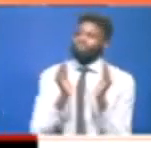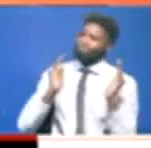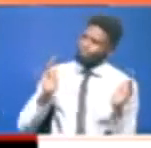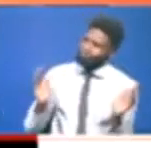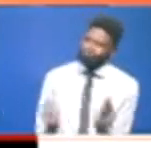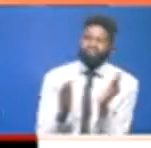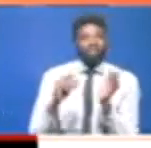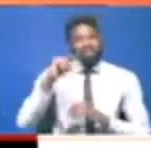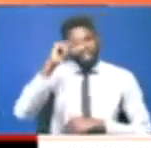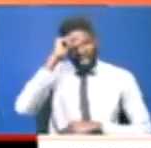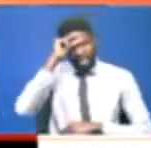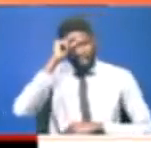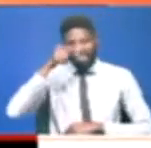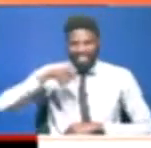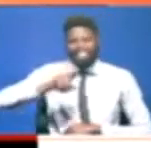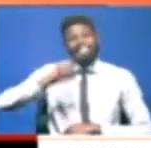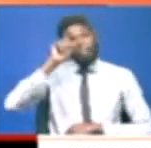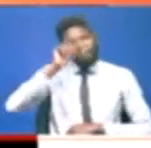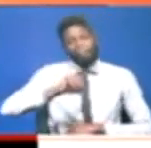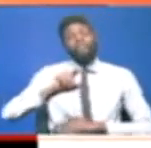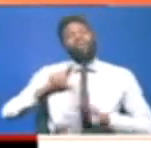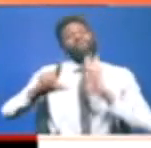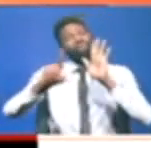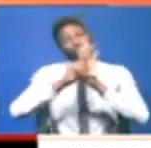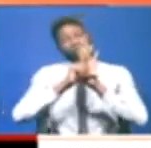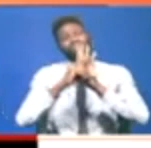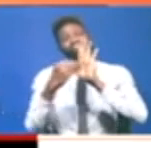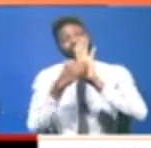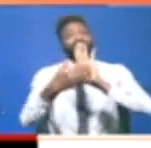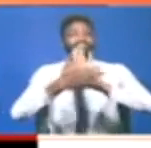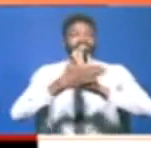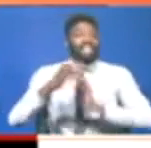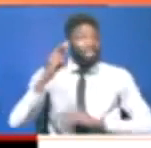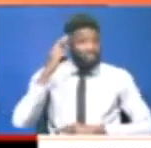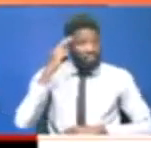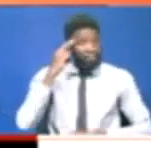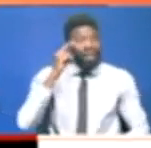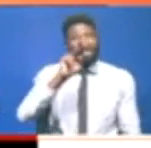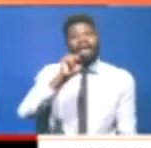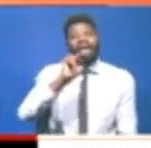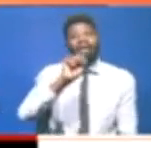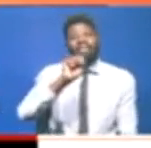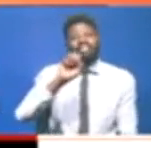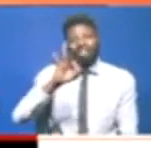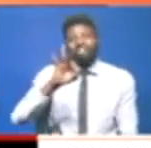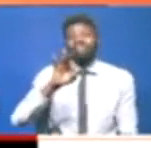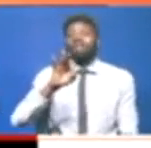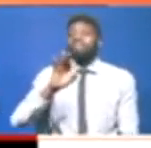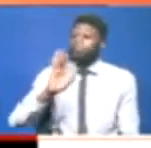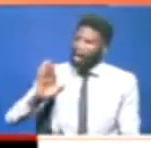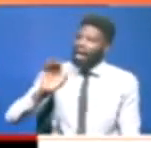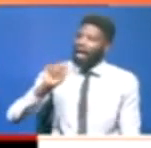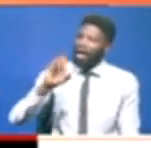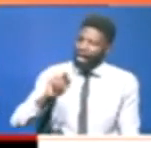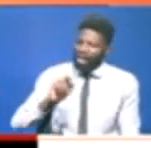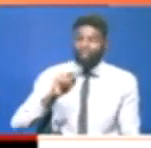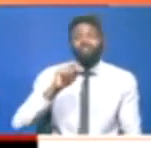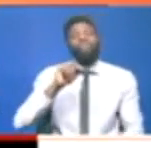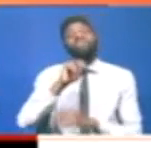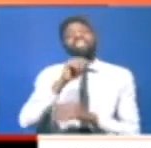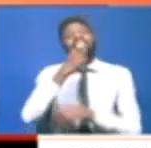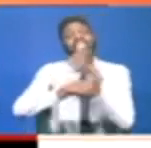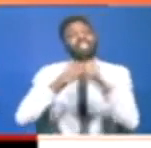enforce a regulation. Like if you remember the NSSF Act of 2013, yeah, it was meant now to increase the contribution